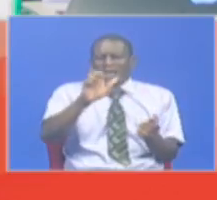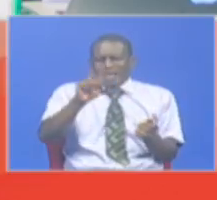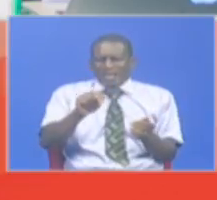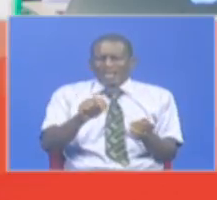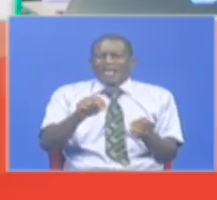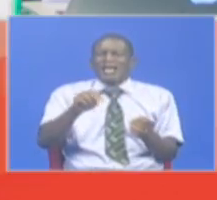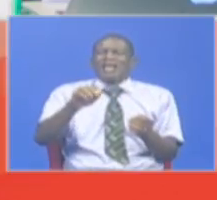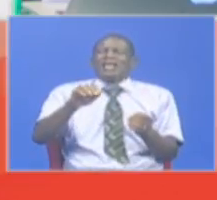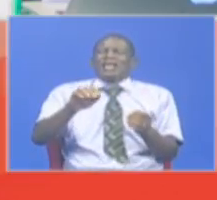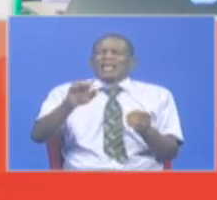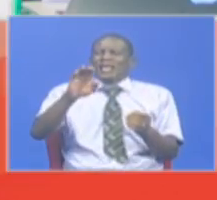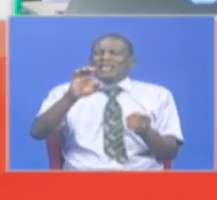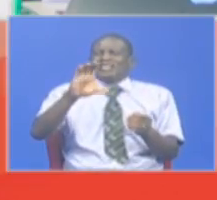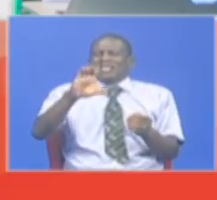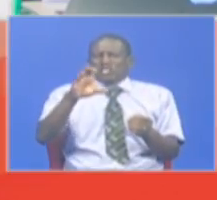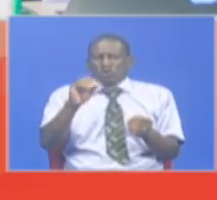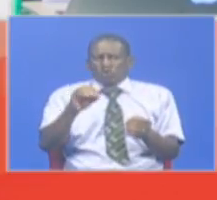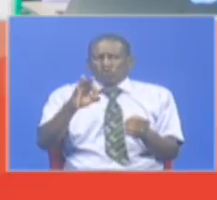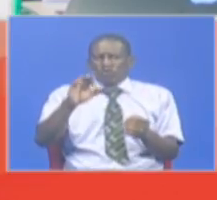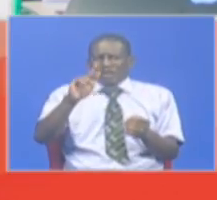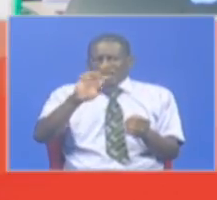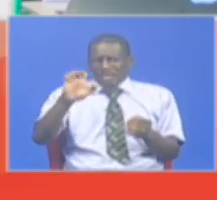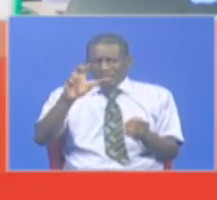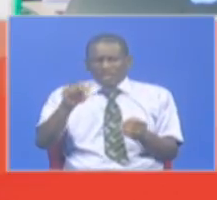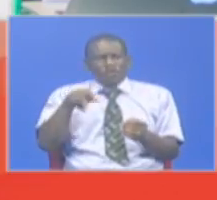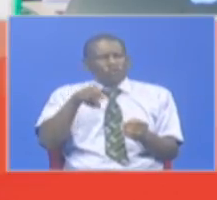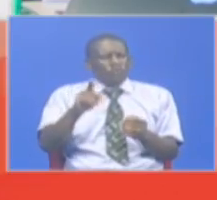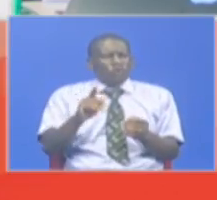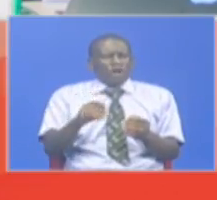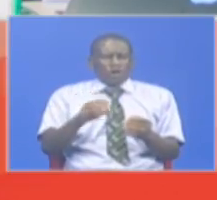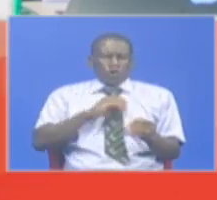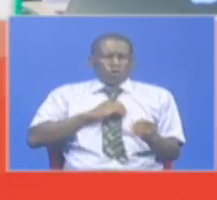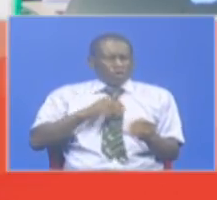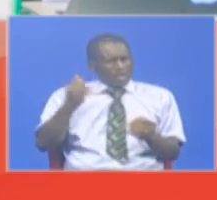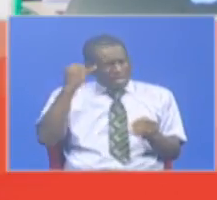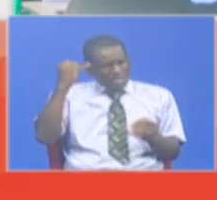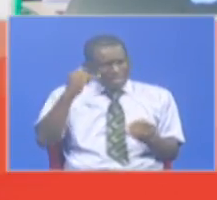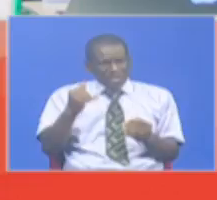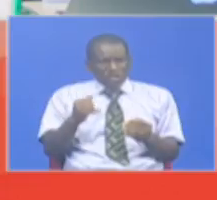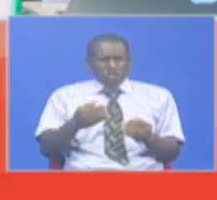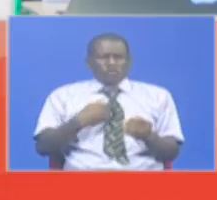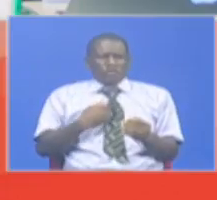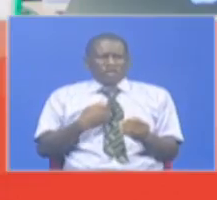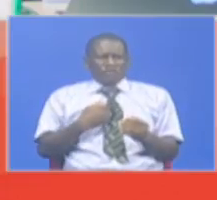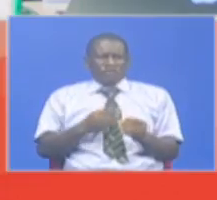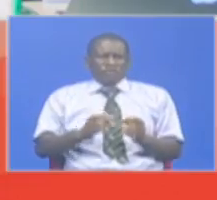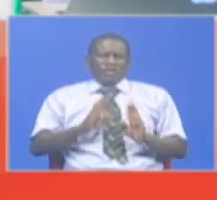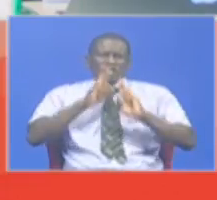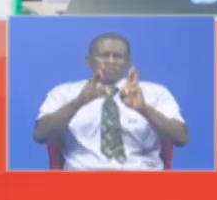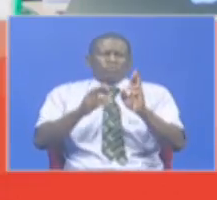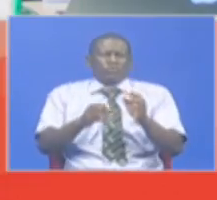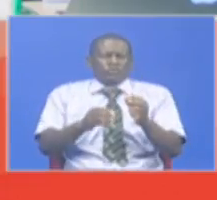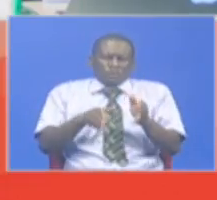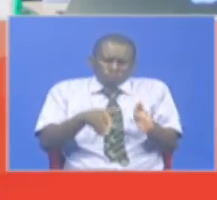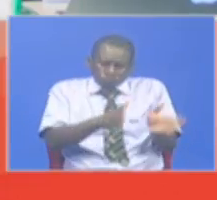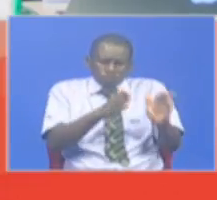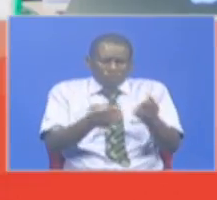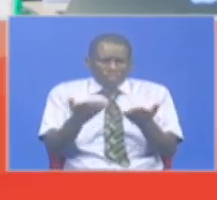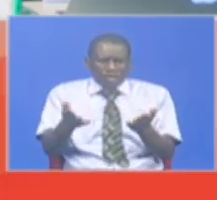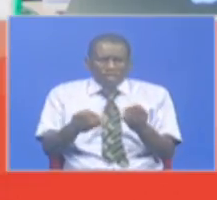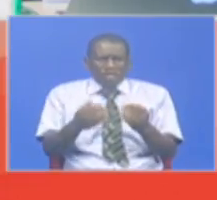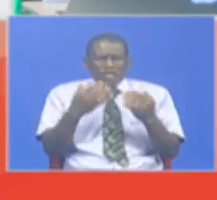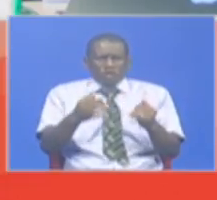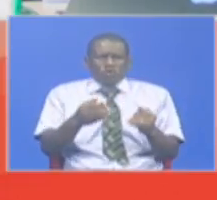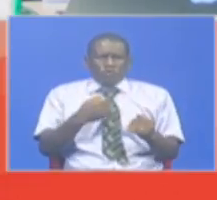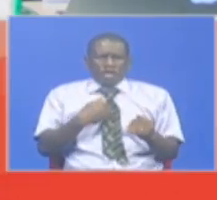Kelin. From your own estimation, is the available response mechanism adequate, right, given that we just